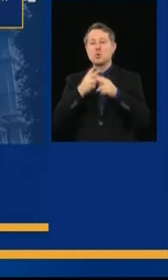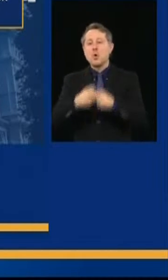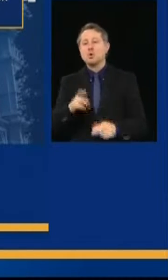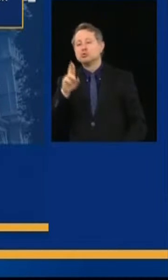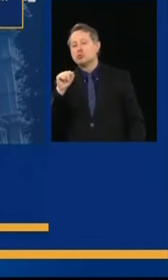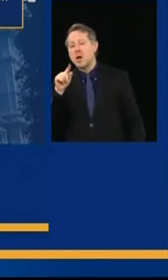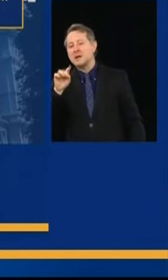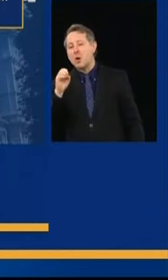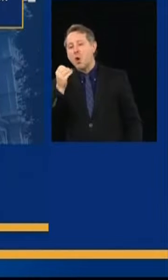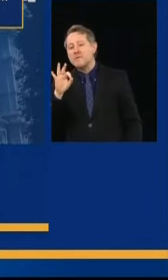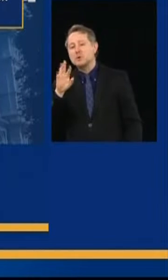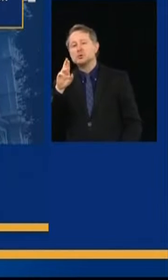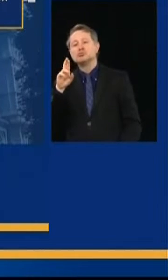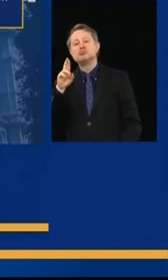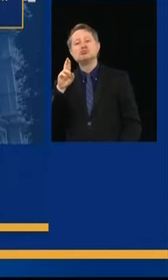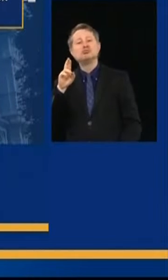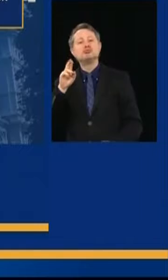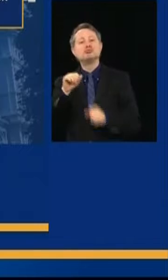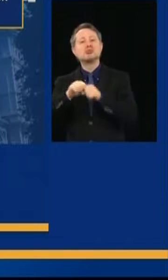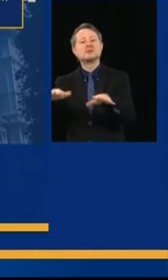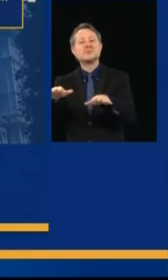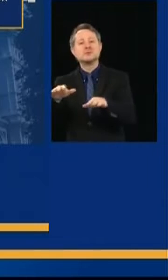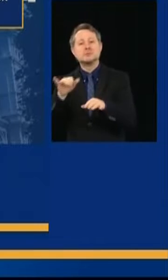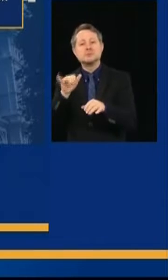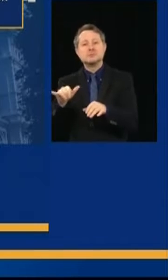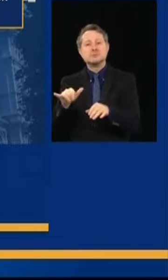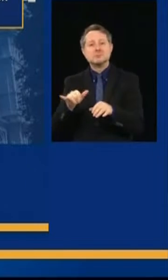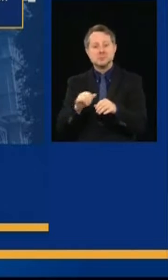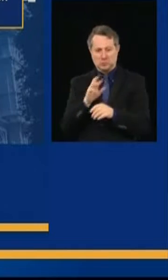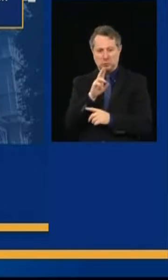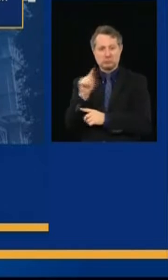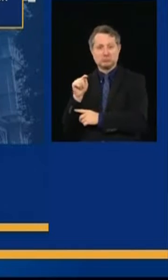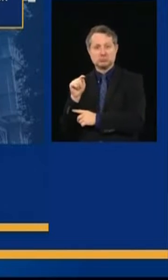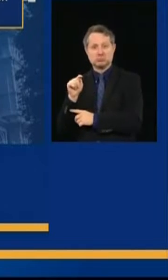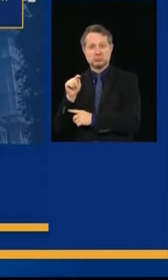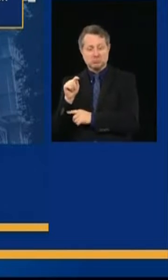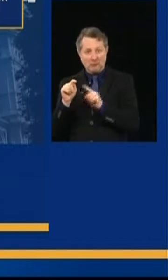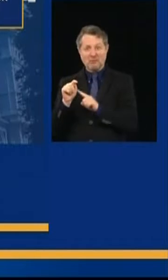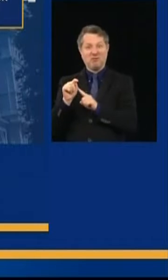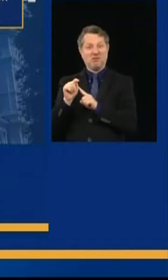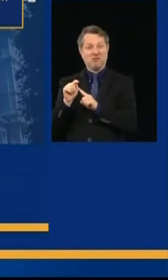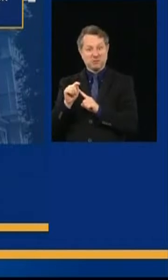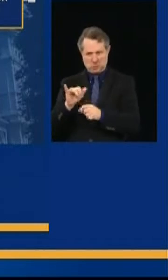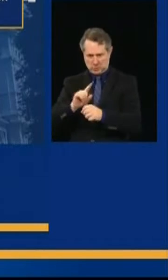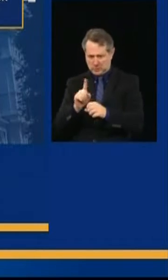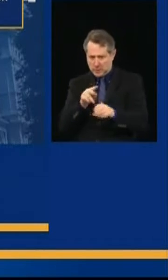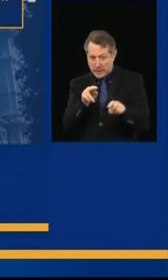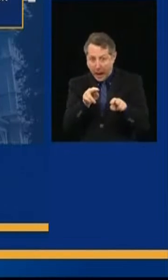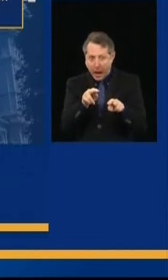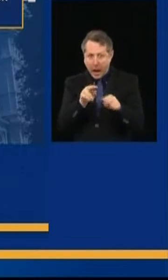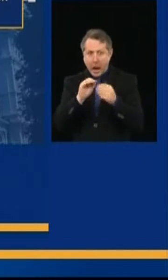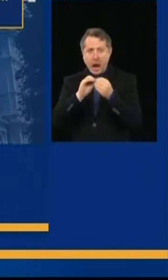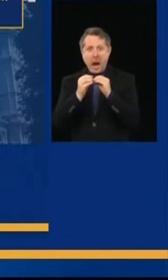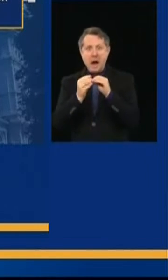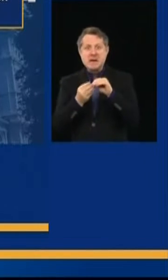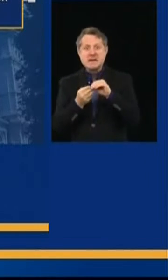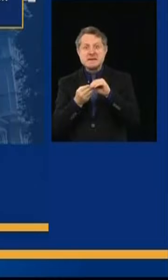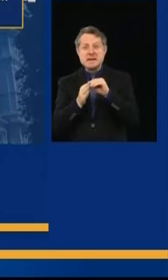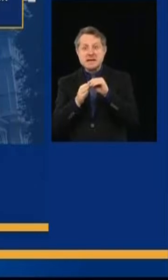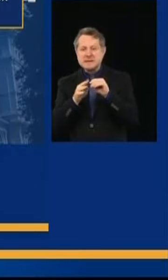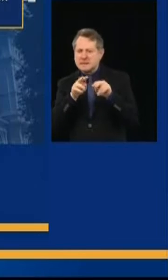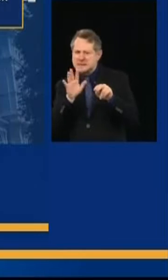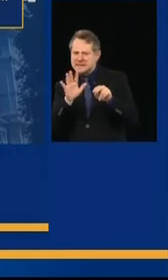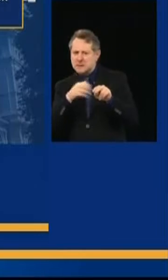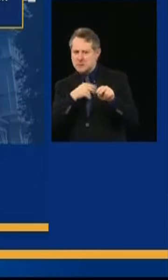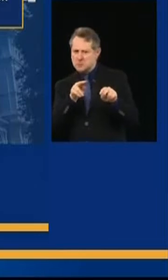RT. So too soon, watch the numbers, watch the measures. There